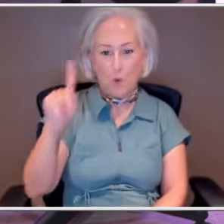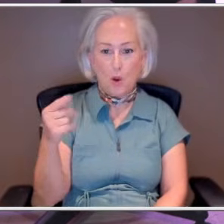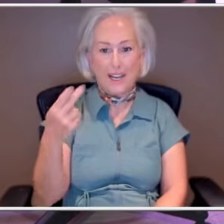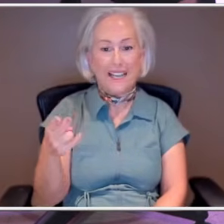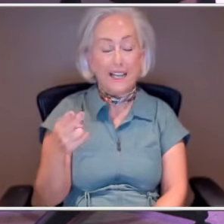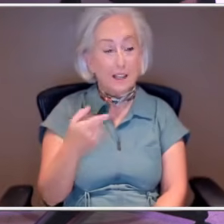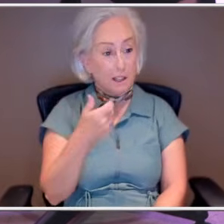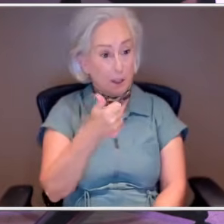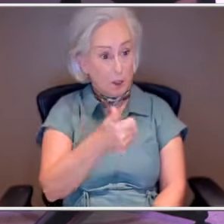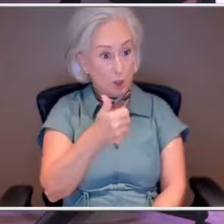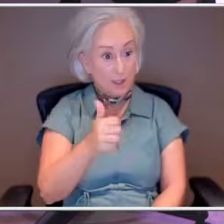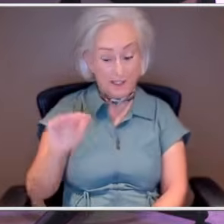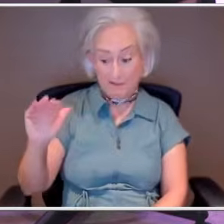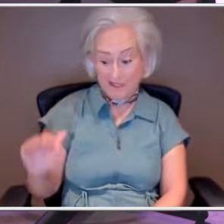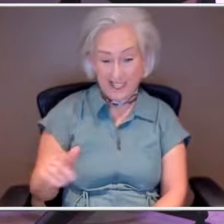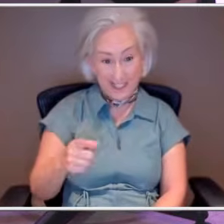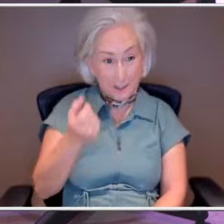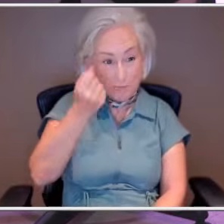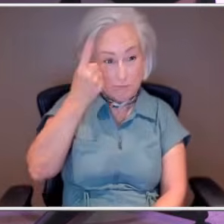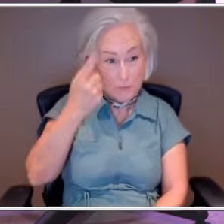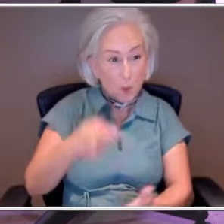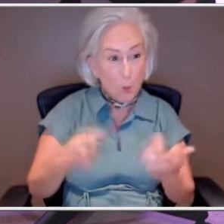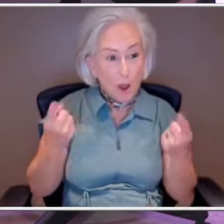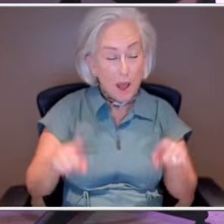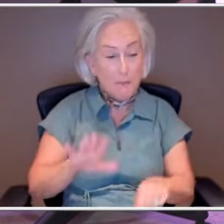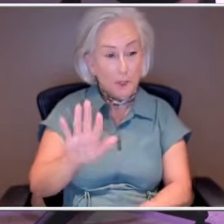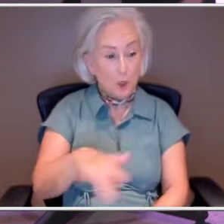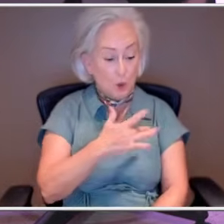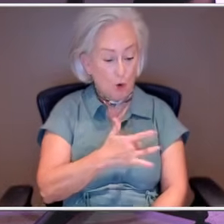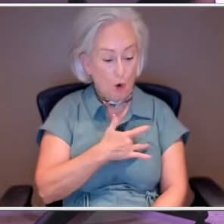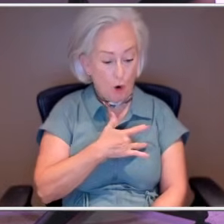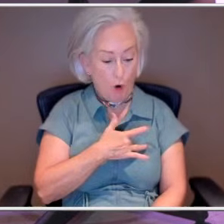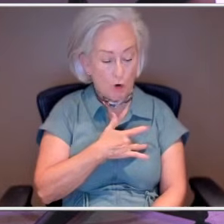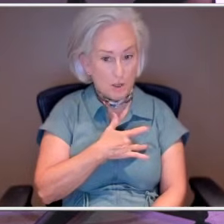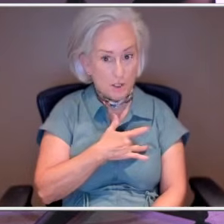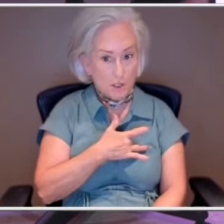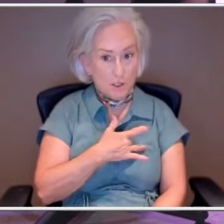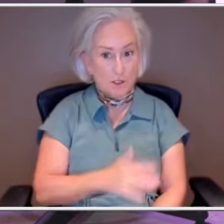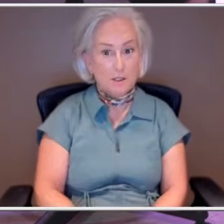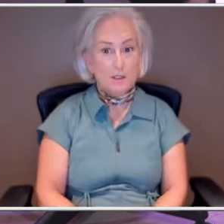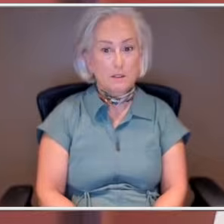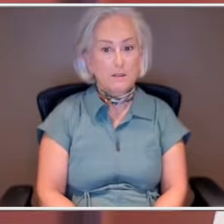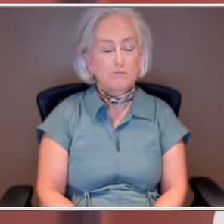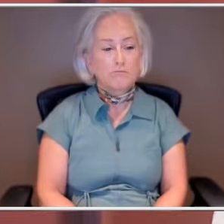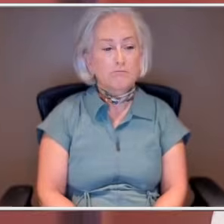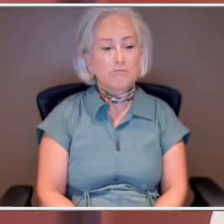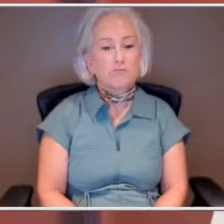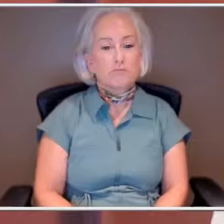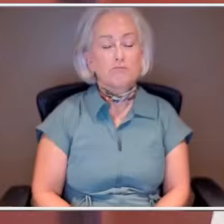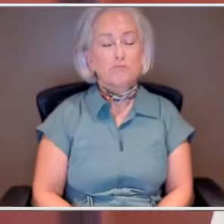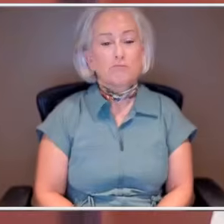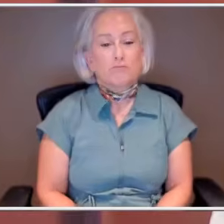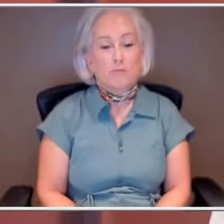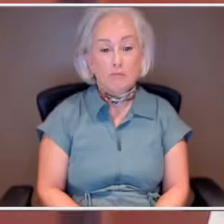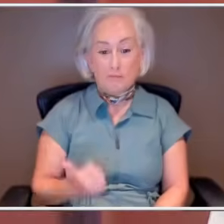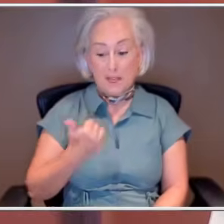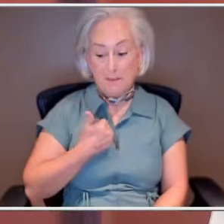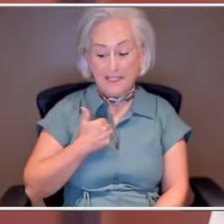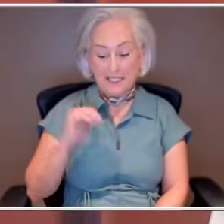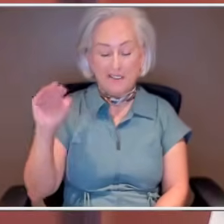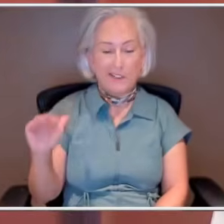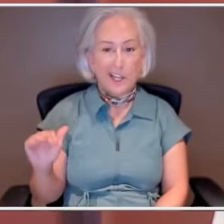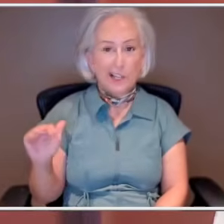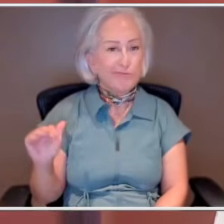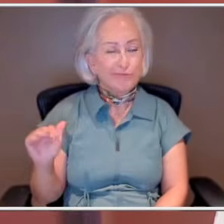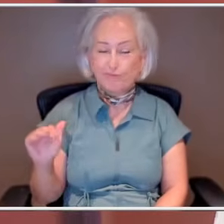did you understand what was happening with your heart, and at what point did you understand? As a kid, no. I just